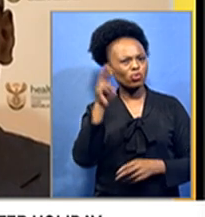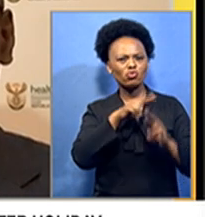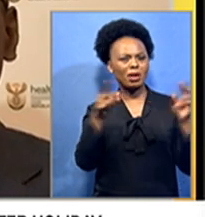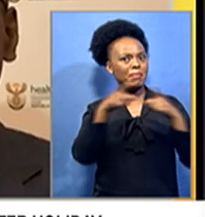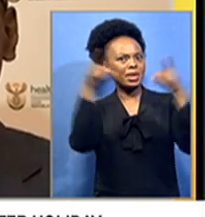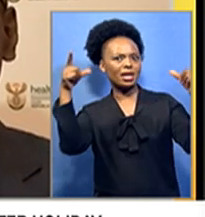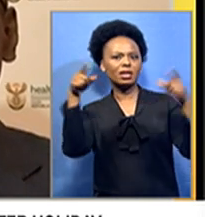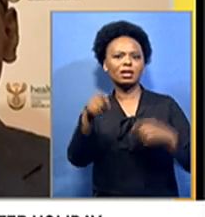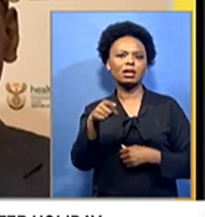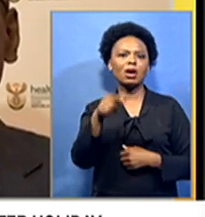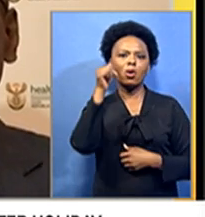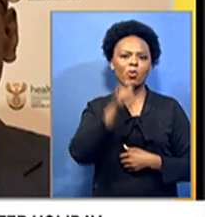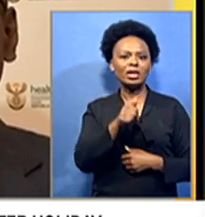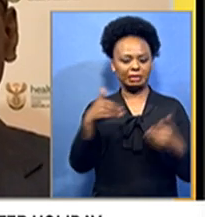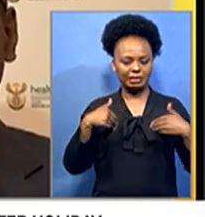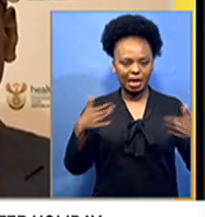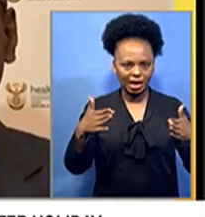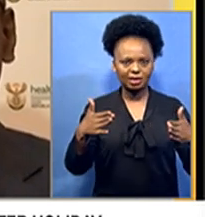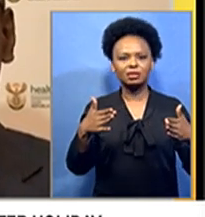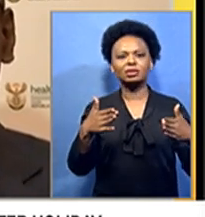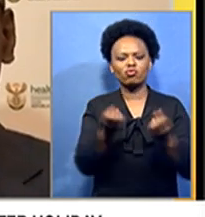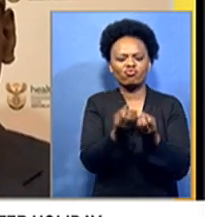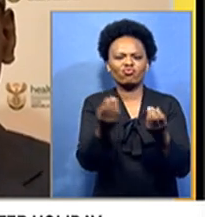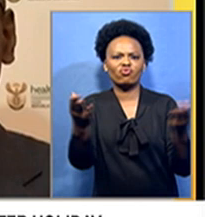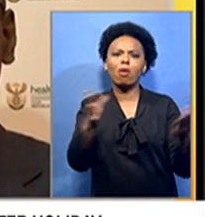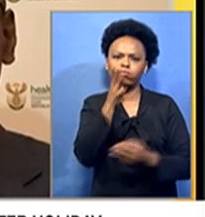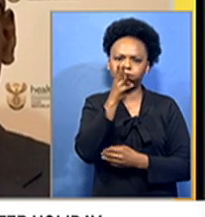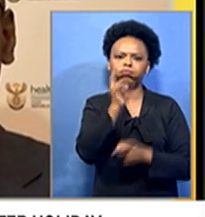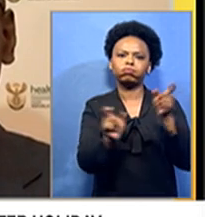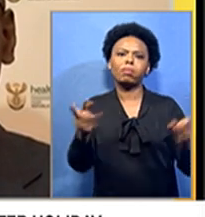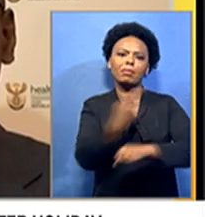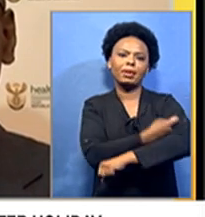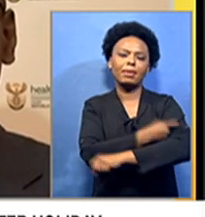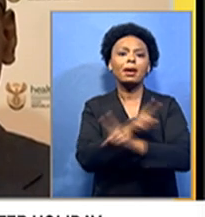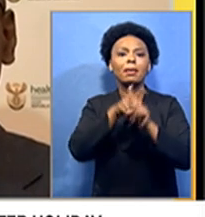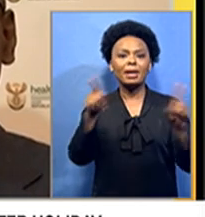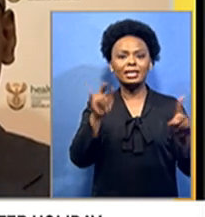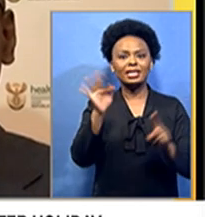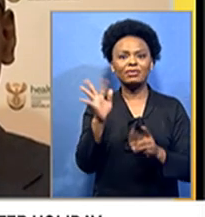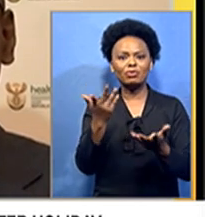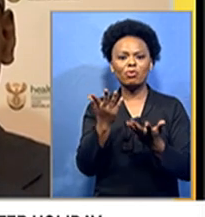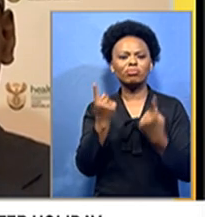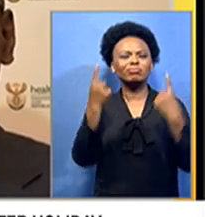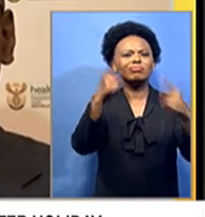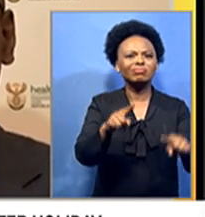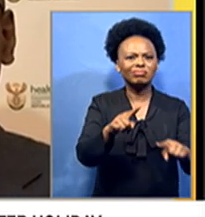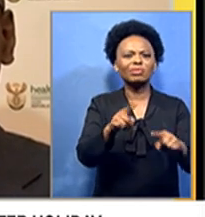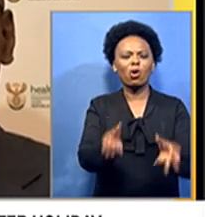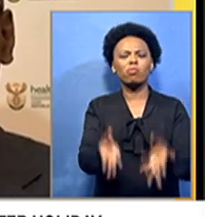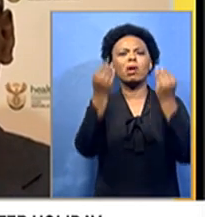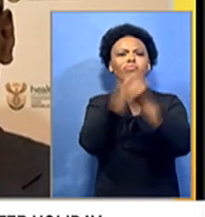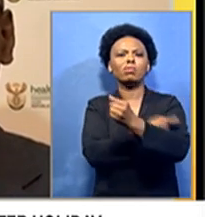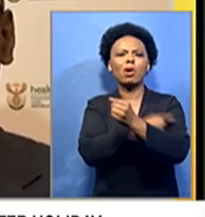we eventually start the massive rollout, but for those that actually can't get to these sites, for those that are over 60, they